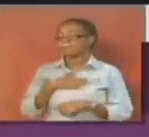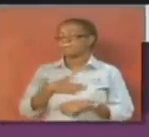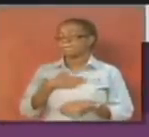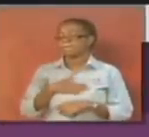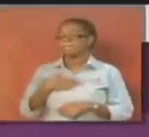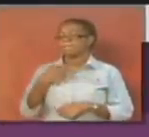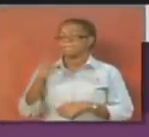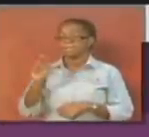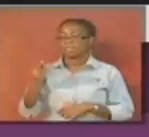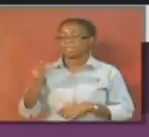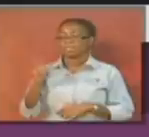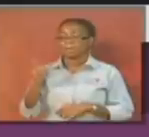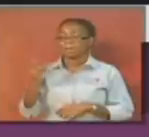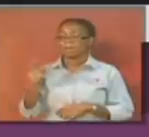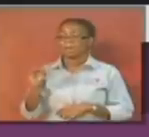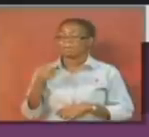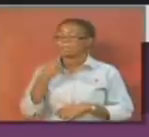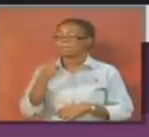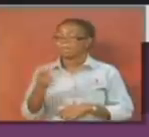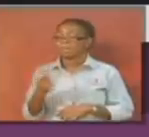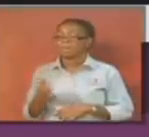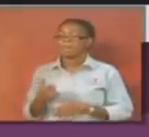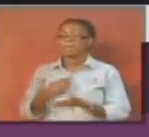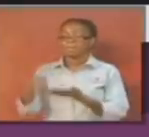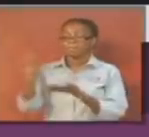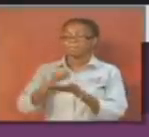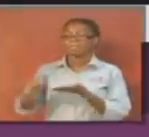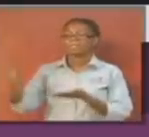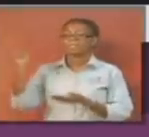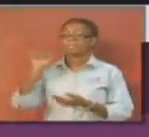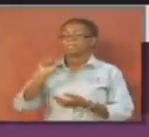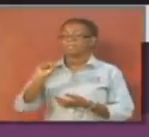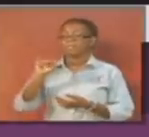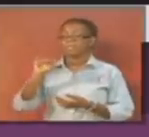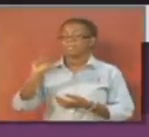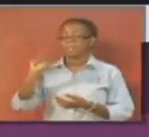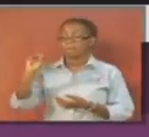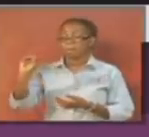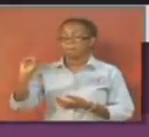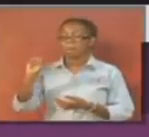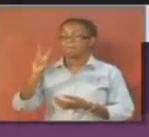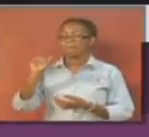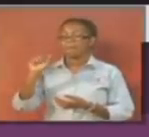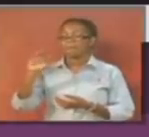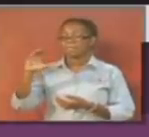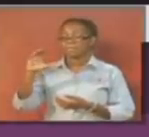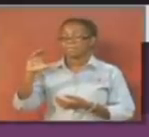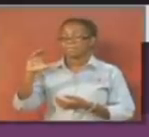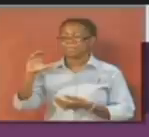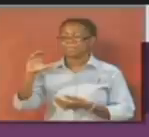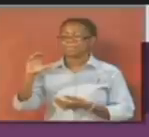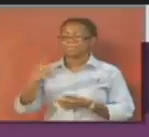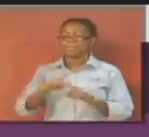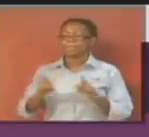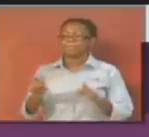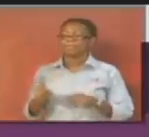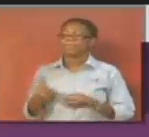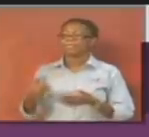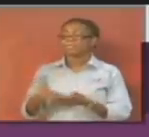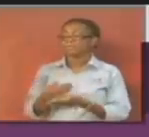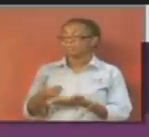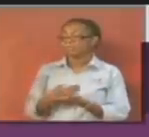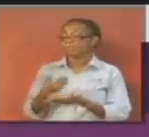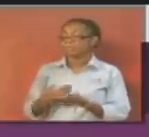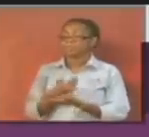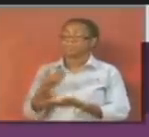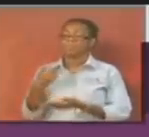another Chinese vaccine, Sinovac. Have you all done any research on this particular vaccine, and will it be considered to be administered to